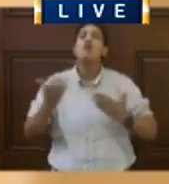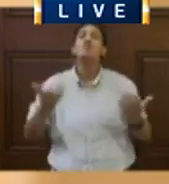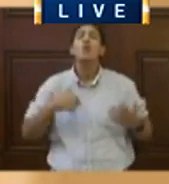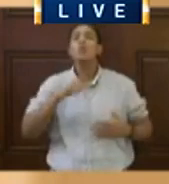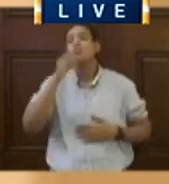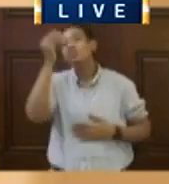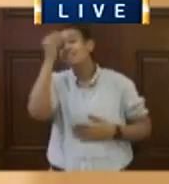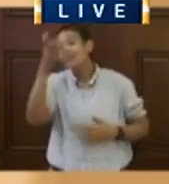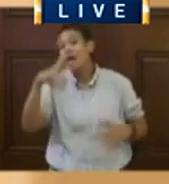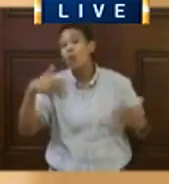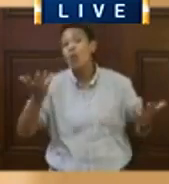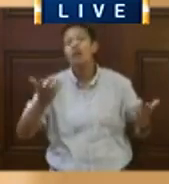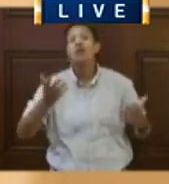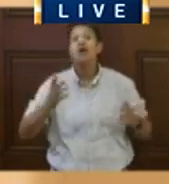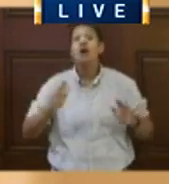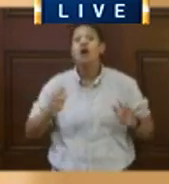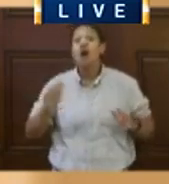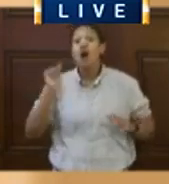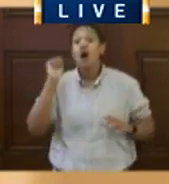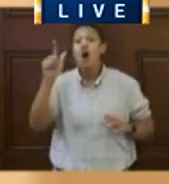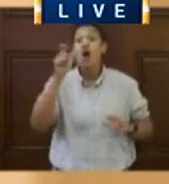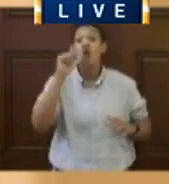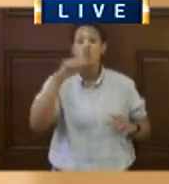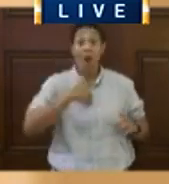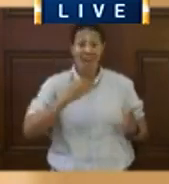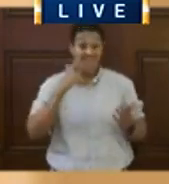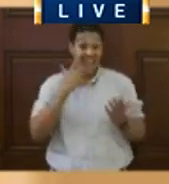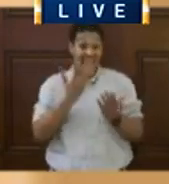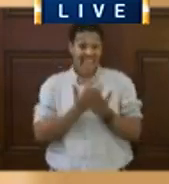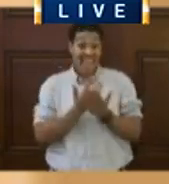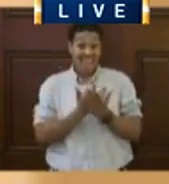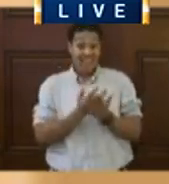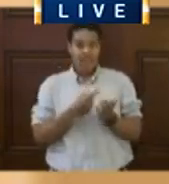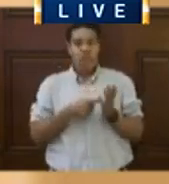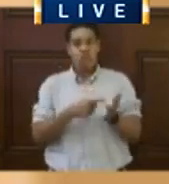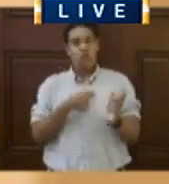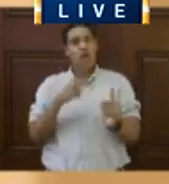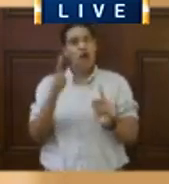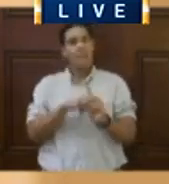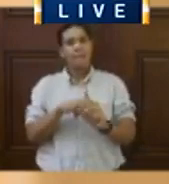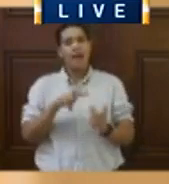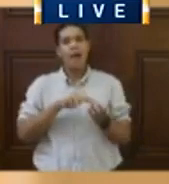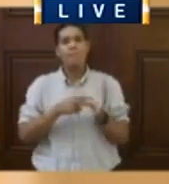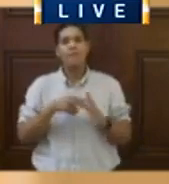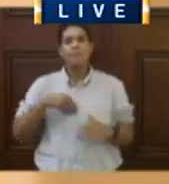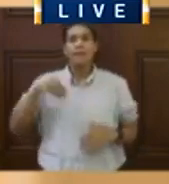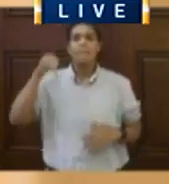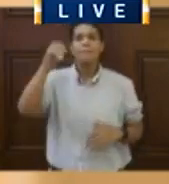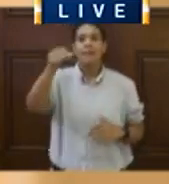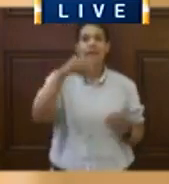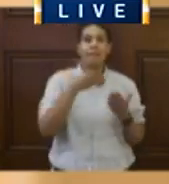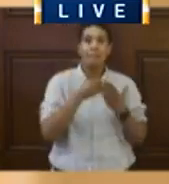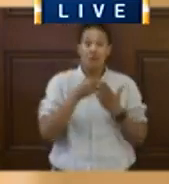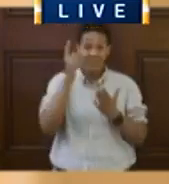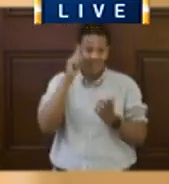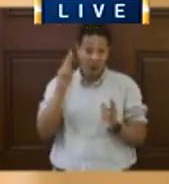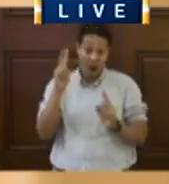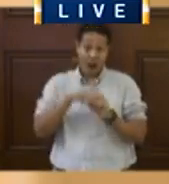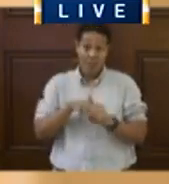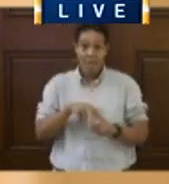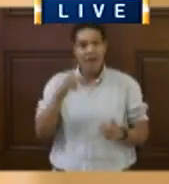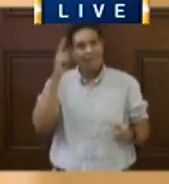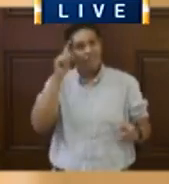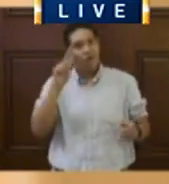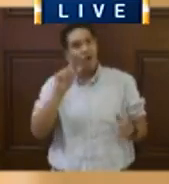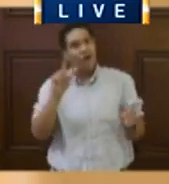that all those who have evidence of making an application, and evidence is in the money they've paid over for an application, we will get that